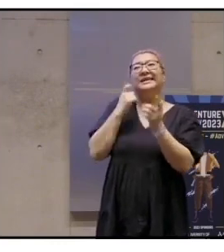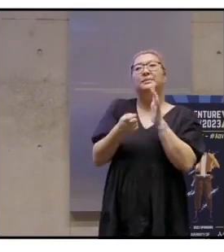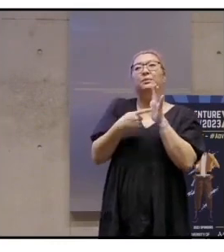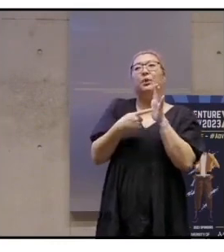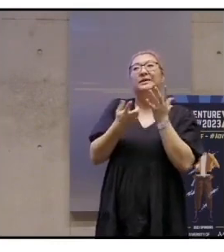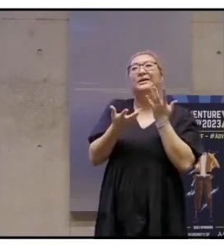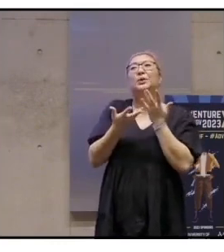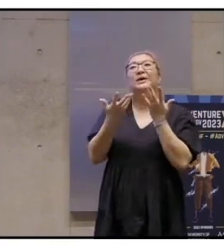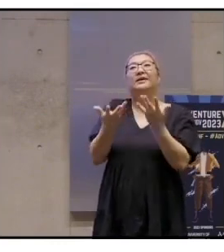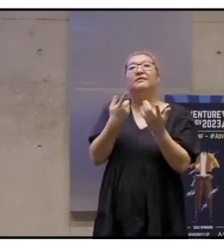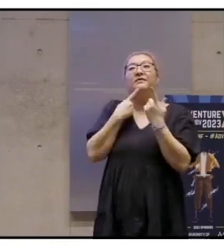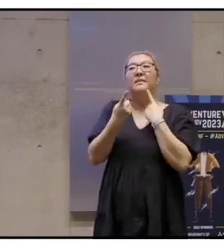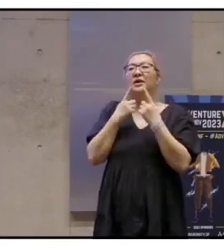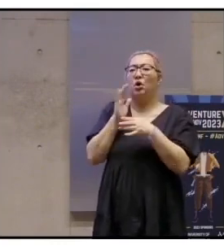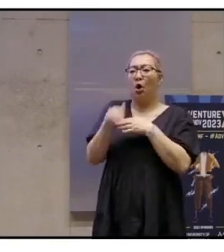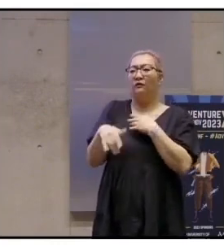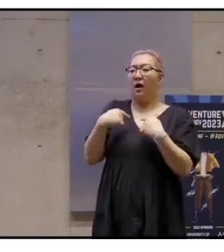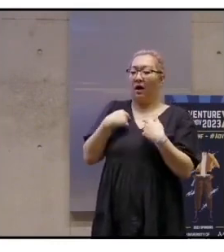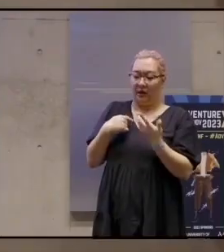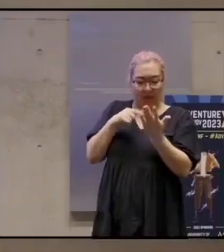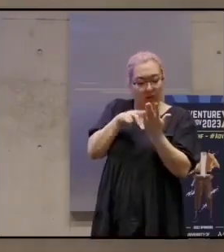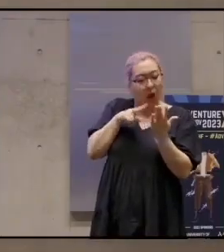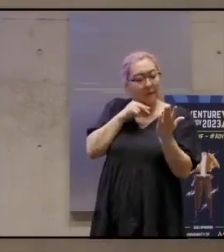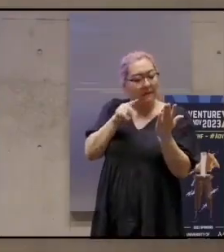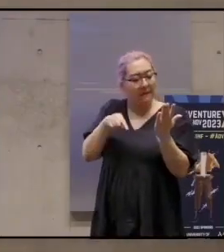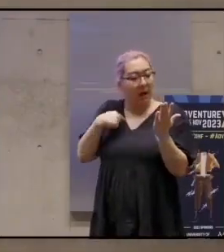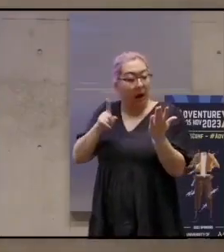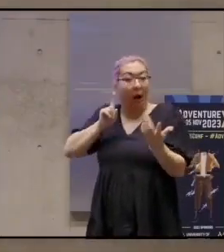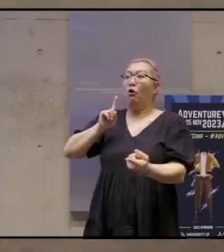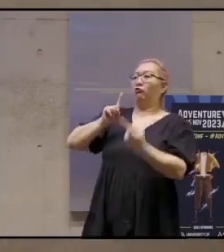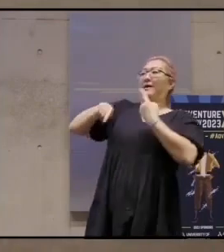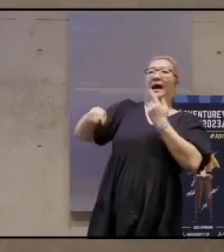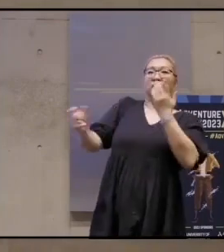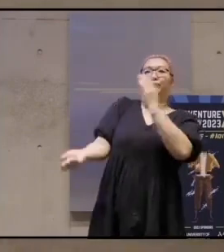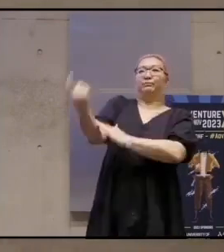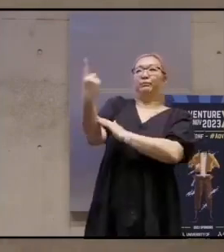sounds obvious, but you'd be surprised how often that happens.